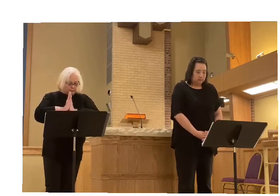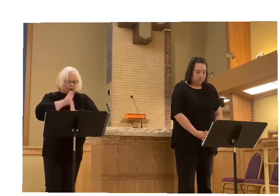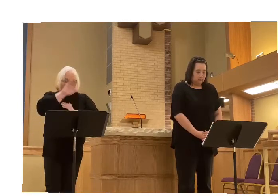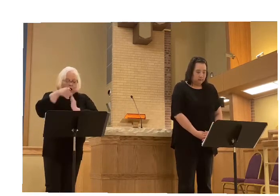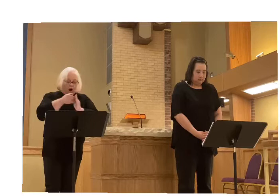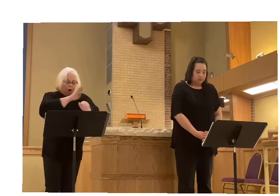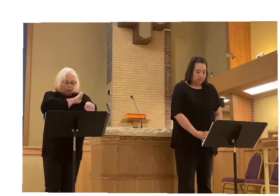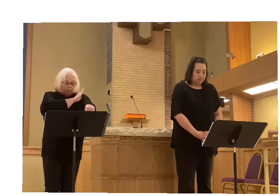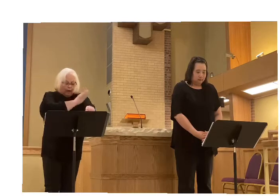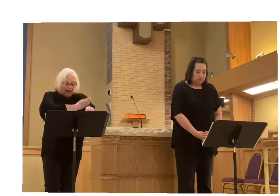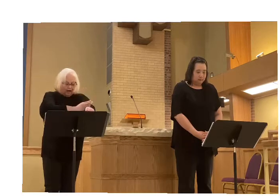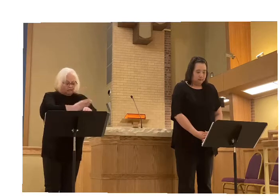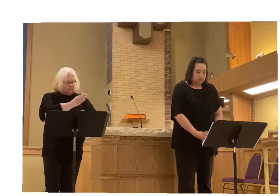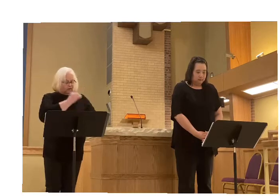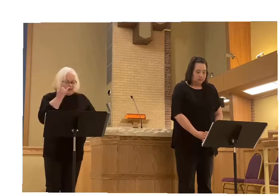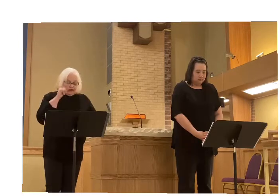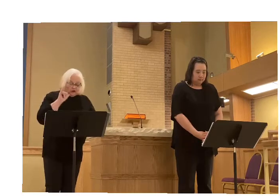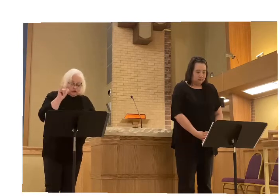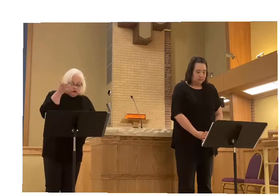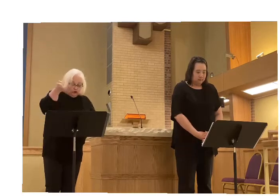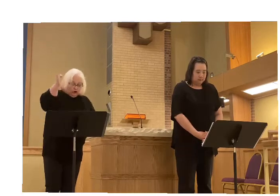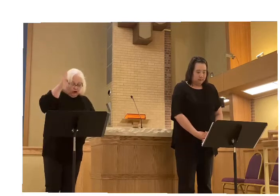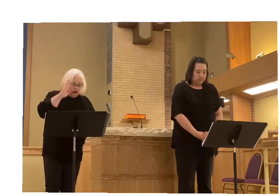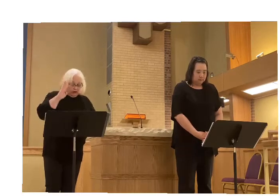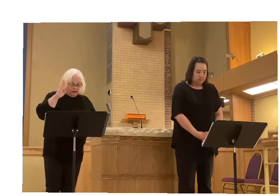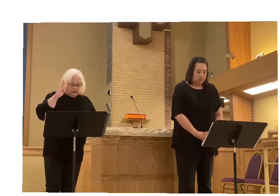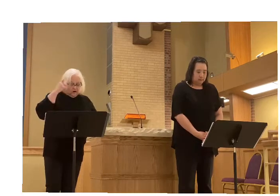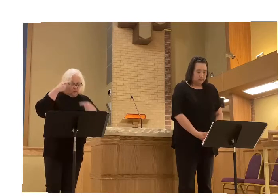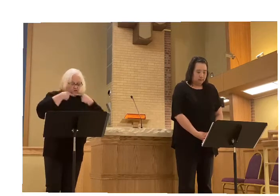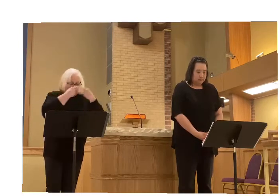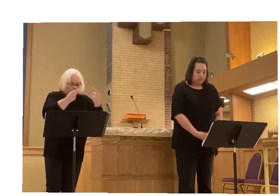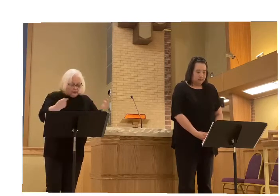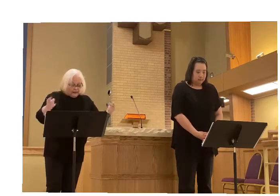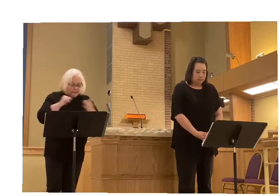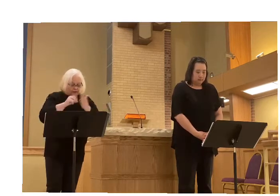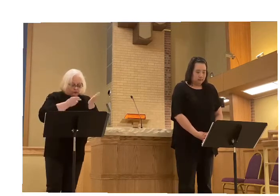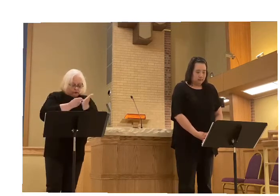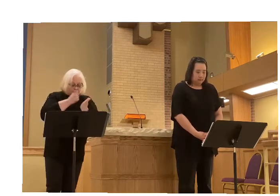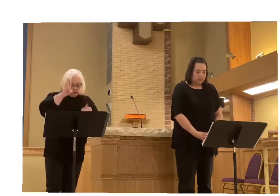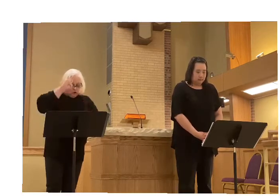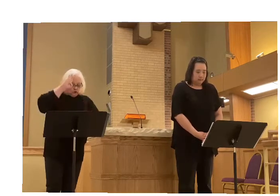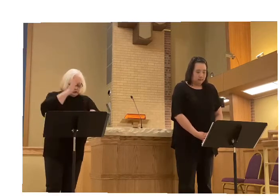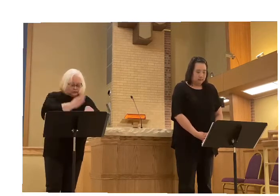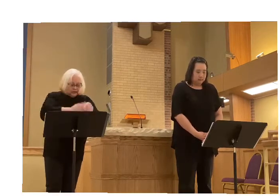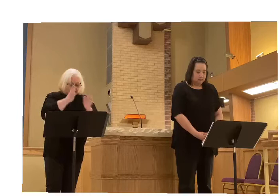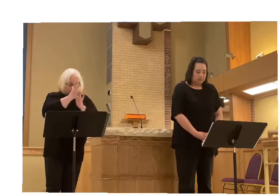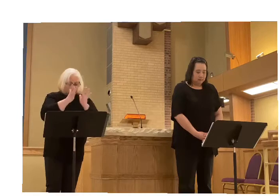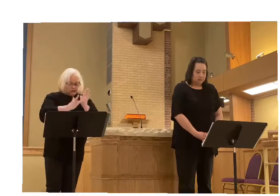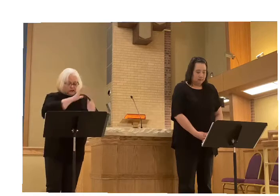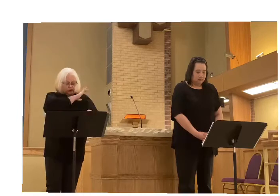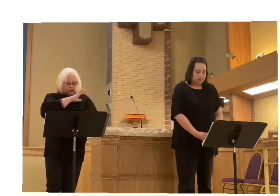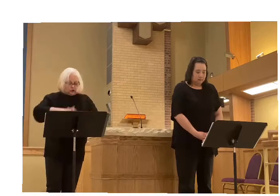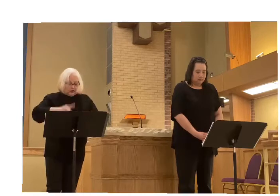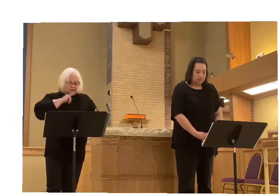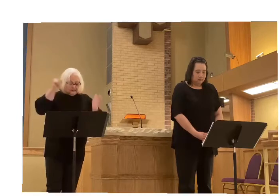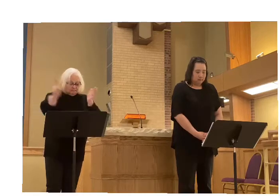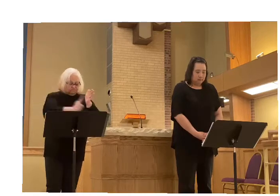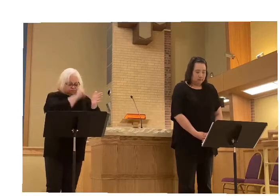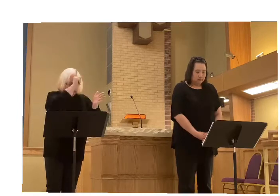Our powerful and eternal God, for proclaiming the truth, your Son, Jesus Christ, is condemned to death by